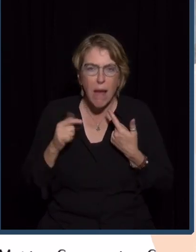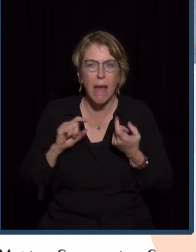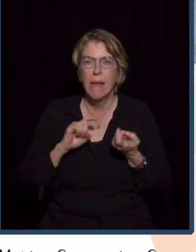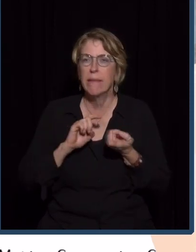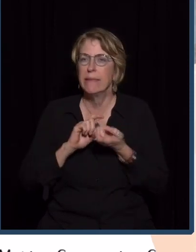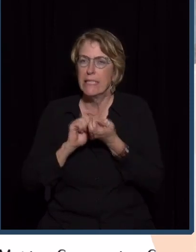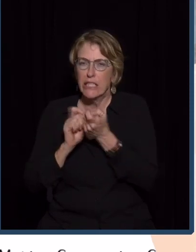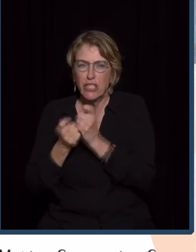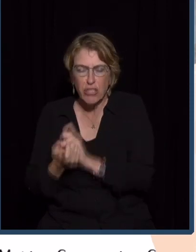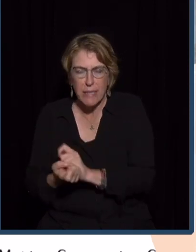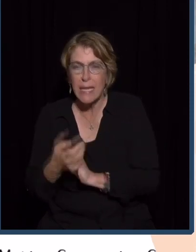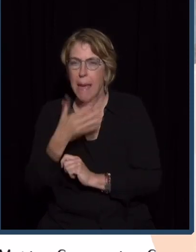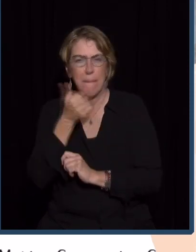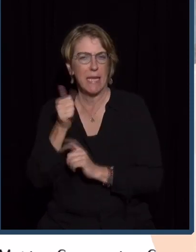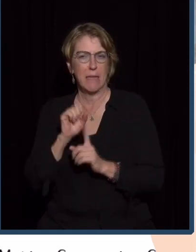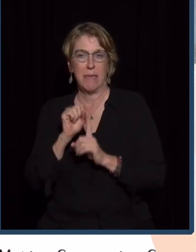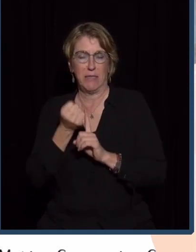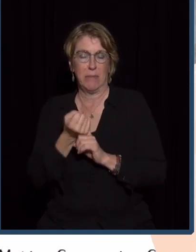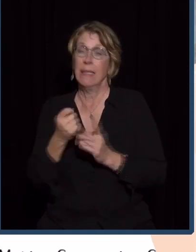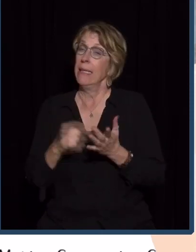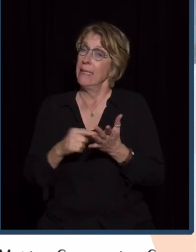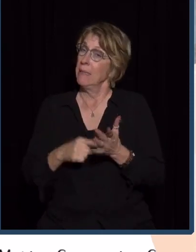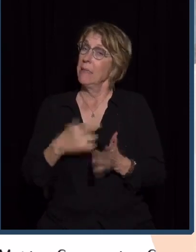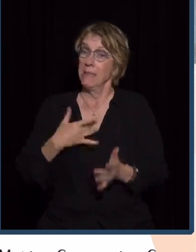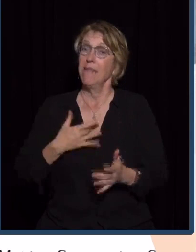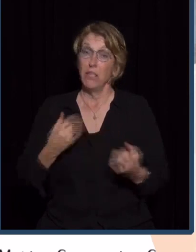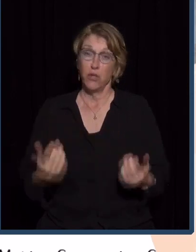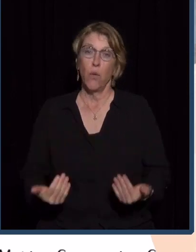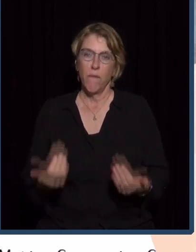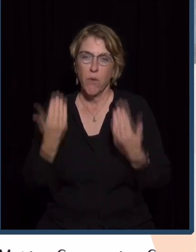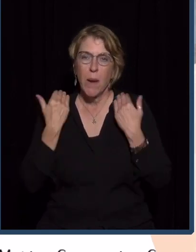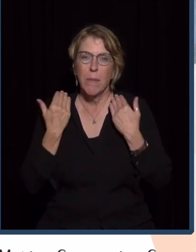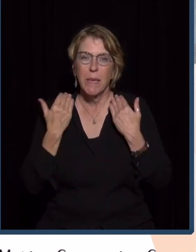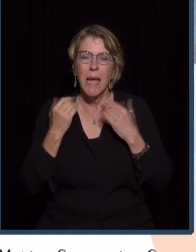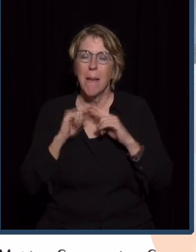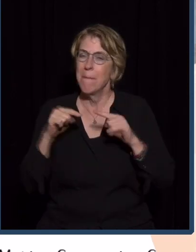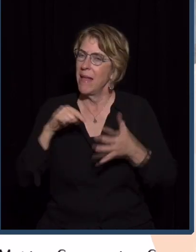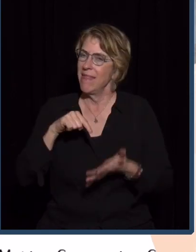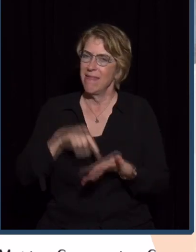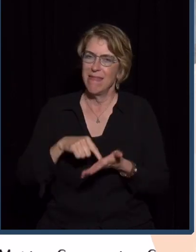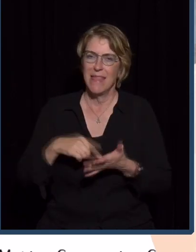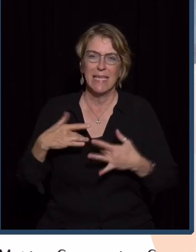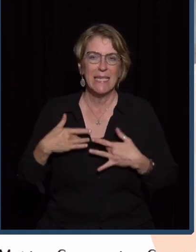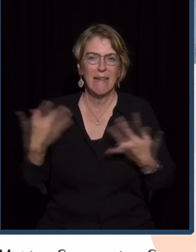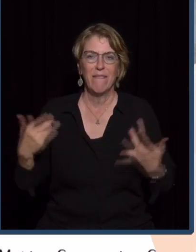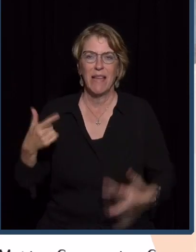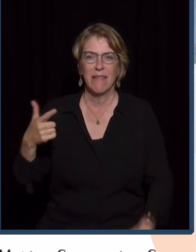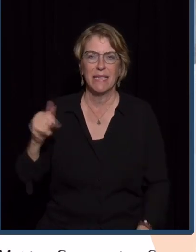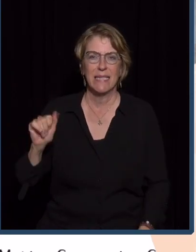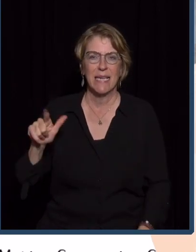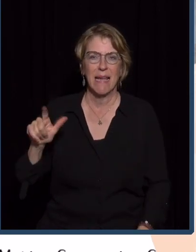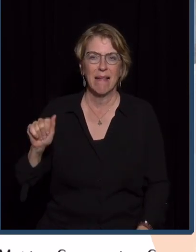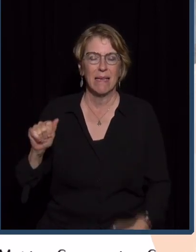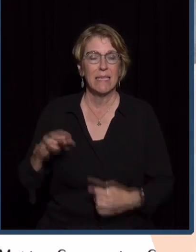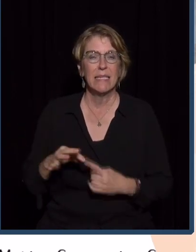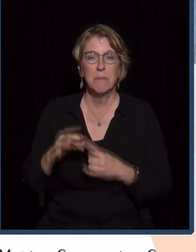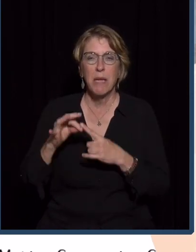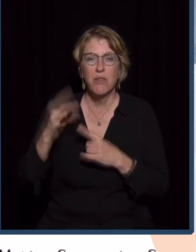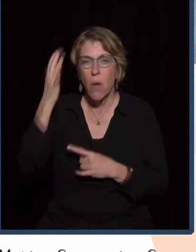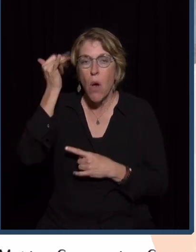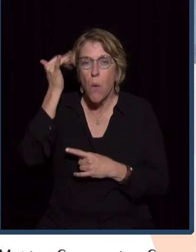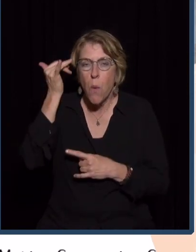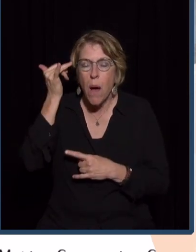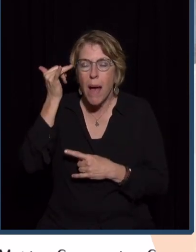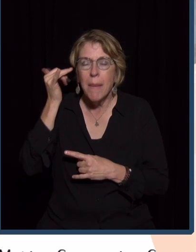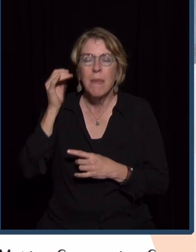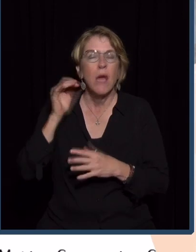a situation that can feel overwhelming at times. But this gala is always such a special event for me because it's the evening that we all come